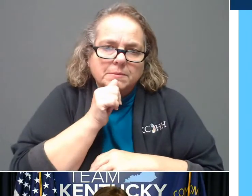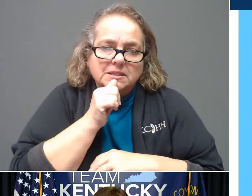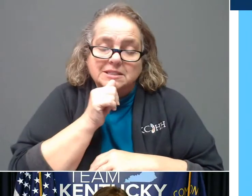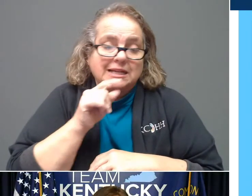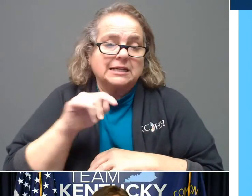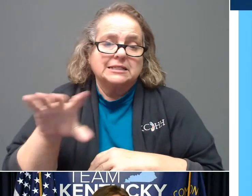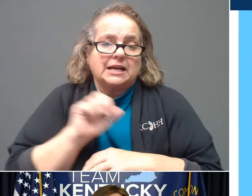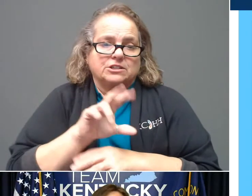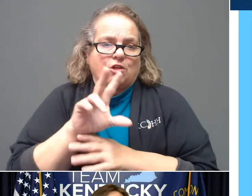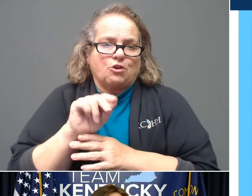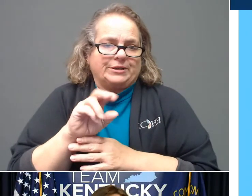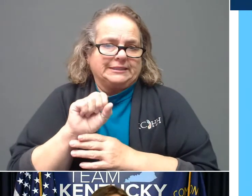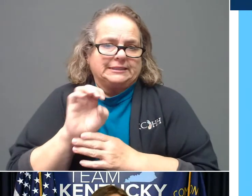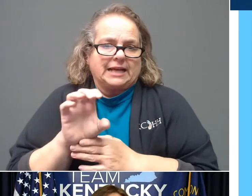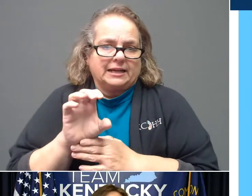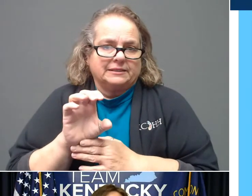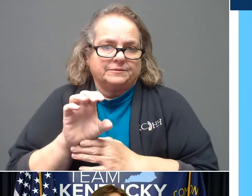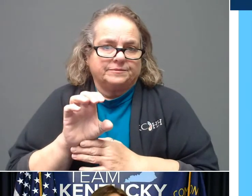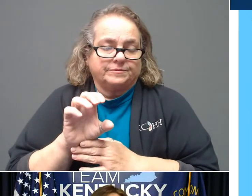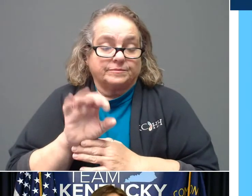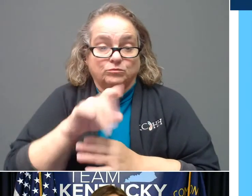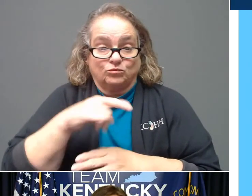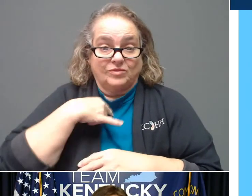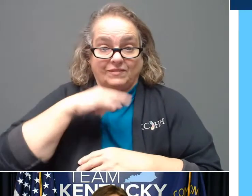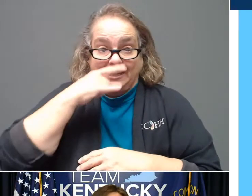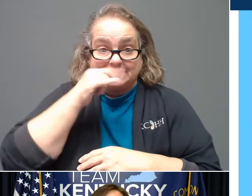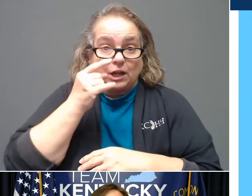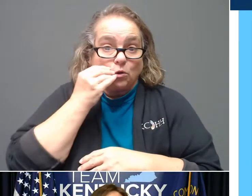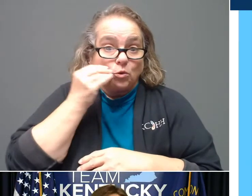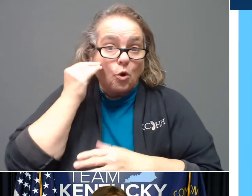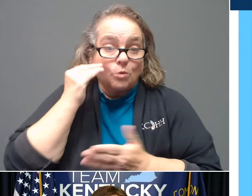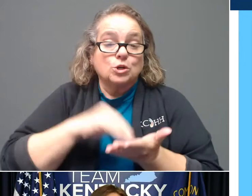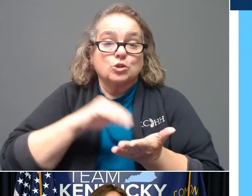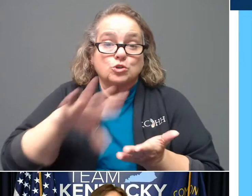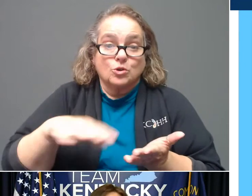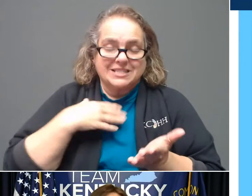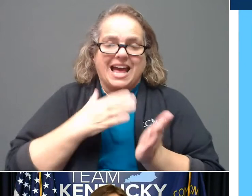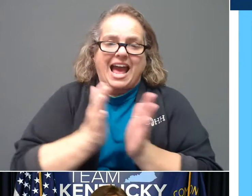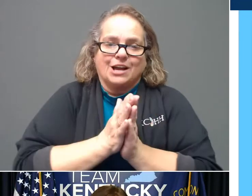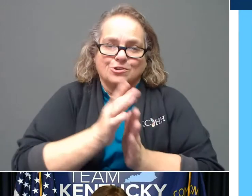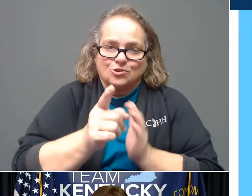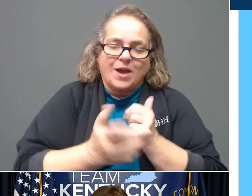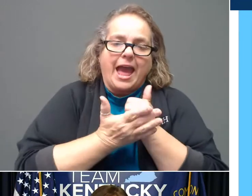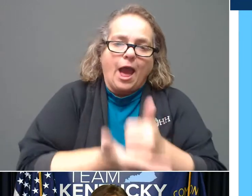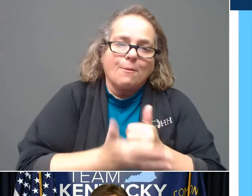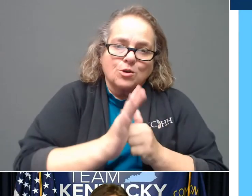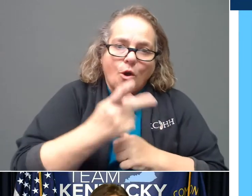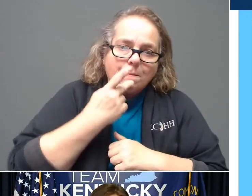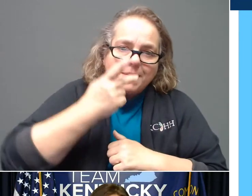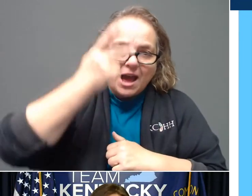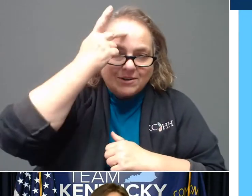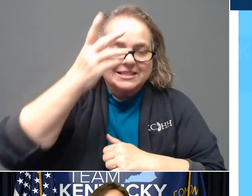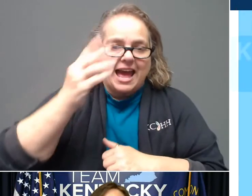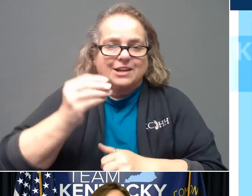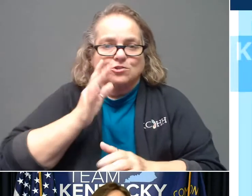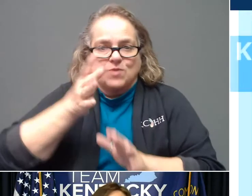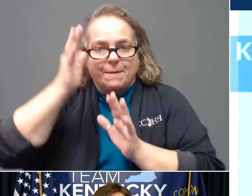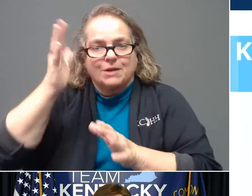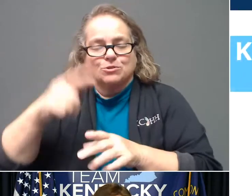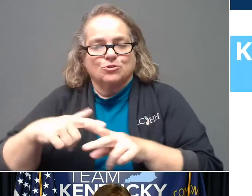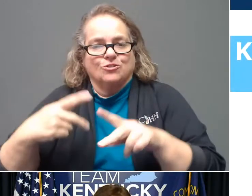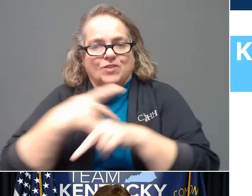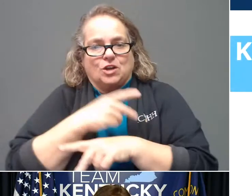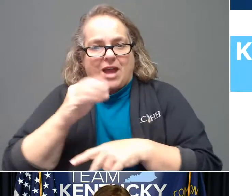seconds. And if you have kids at home, students, I'm going to ask you to help your parents and your grandparents figure this out so that we can get as many